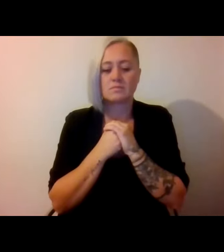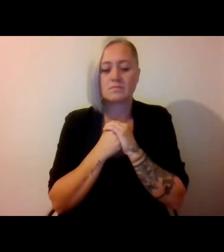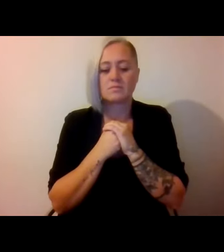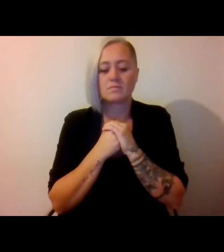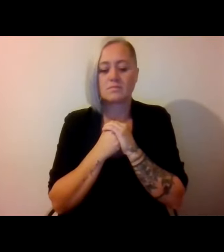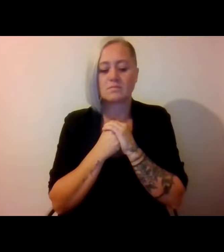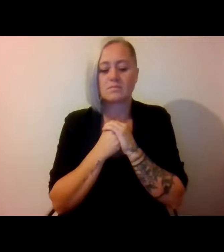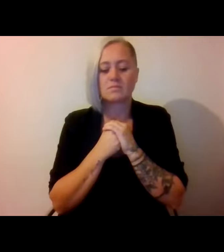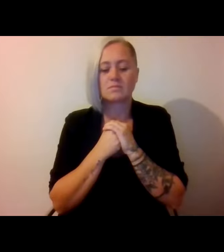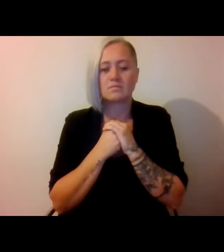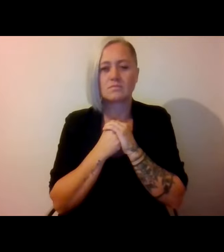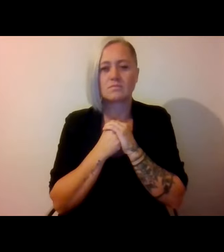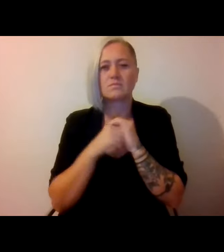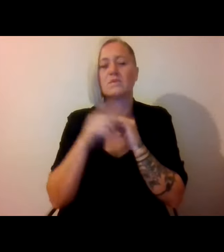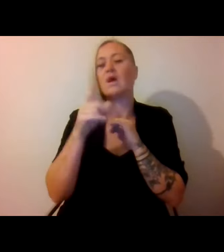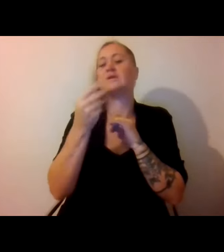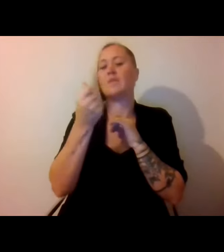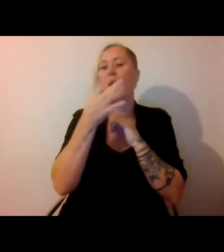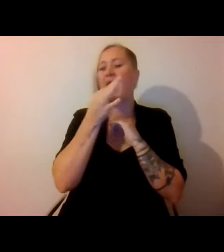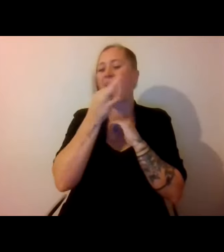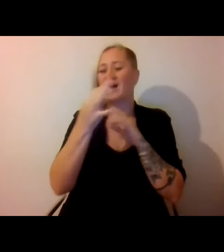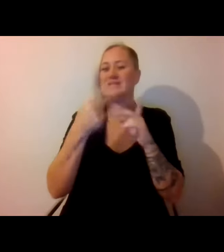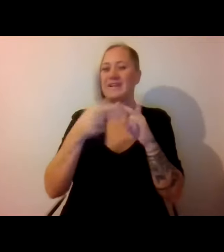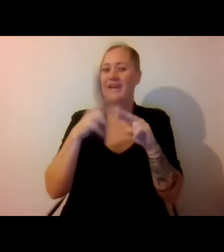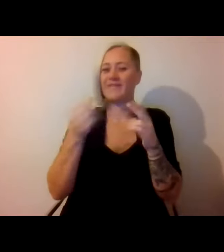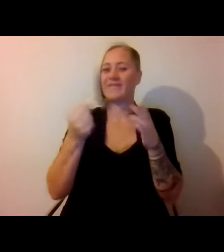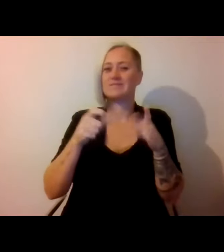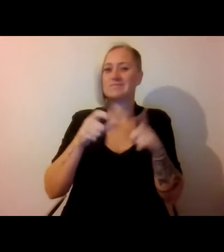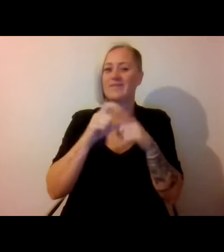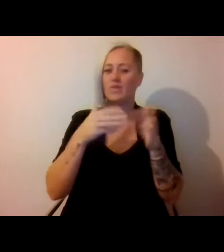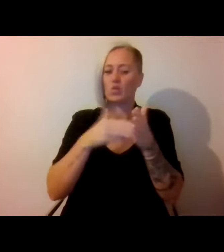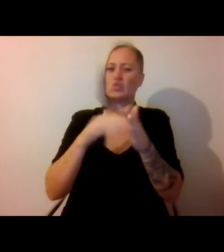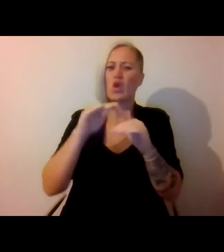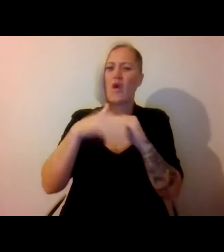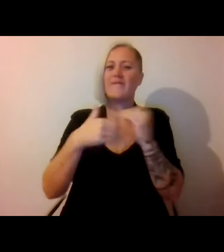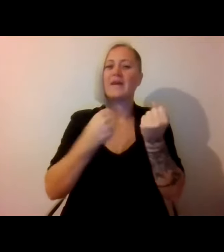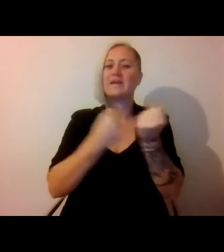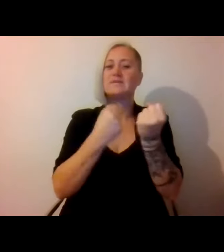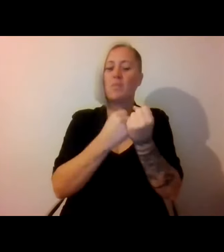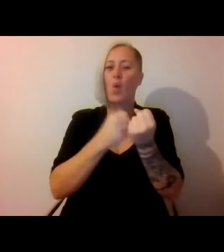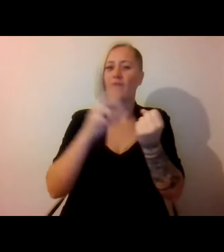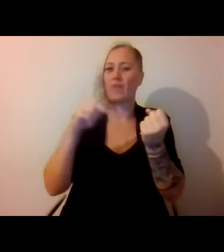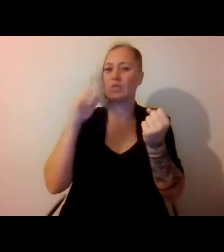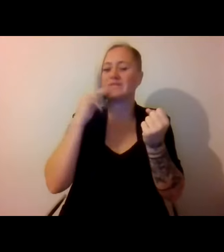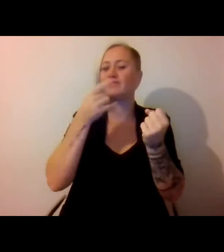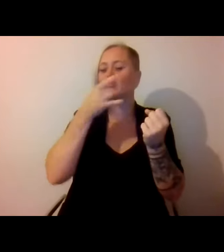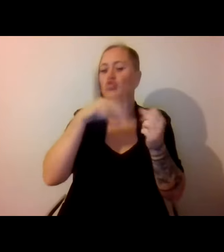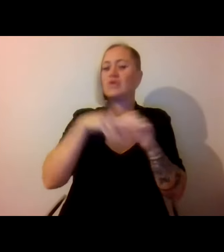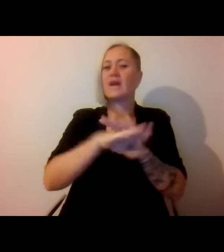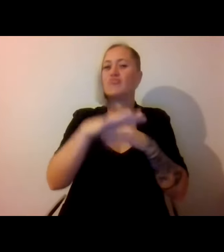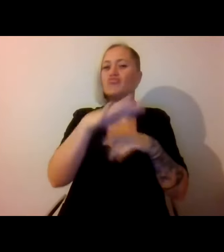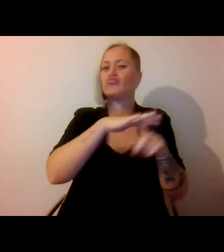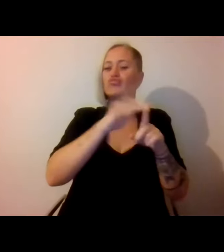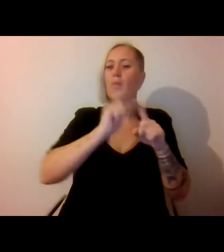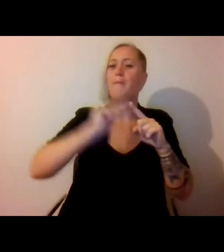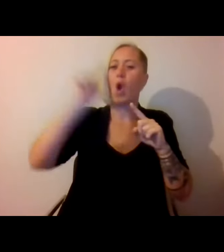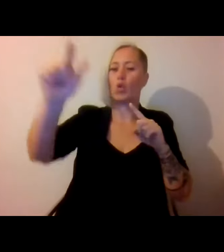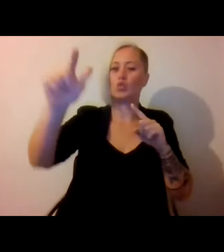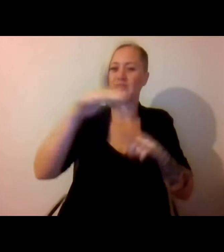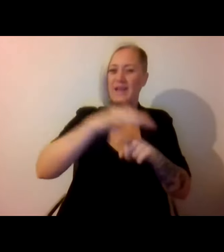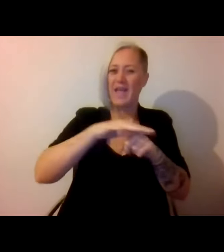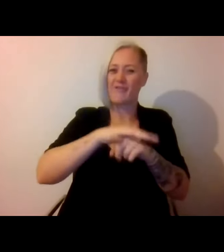children in support networks? I'm not entirely sure, but I think so, because a lot of training